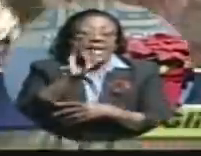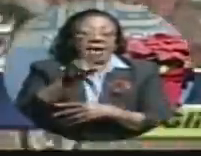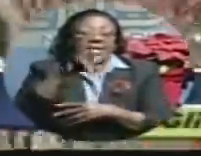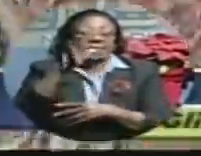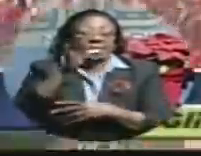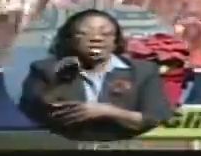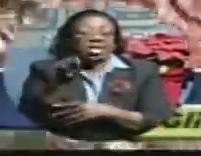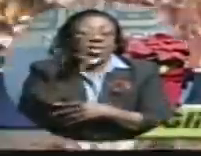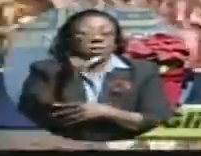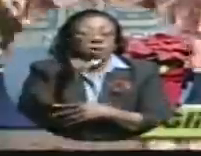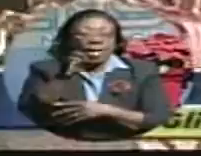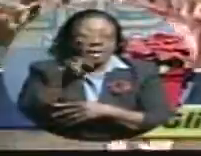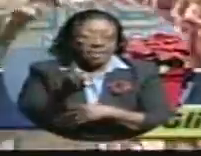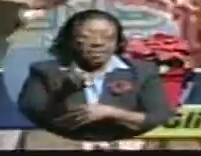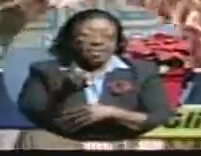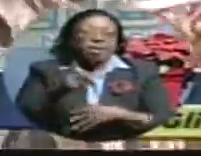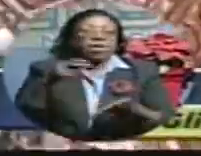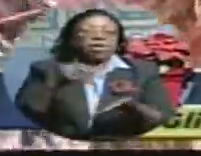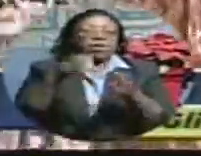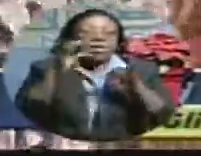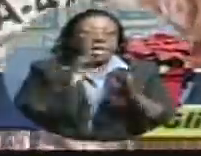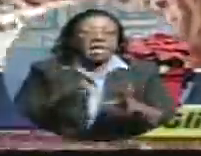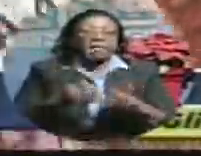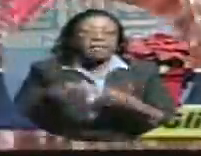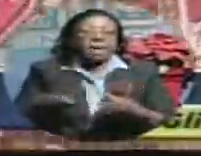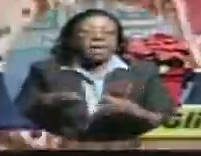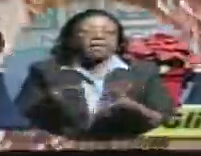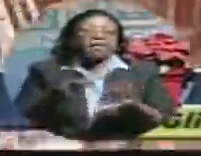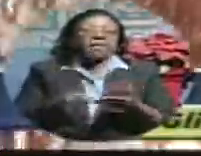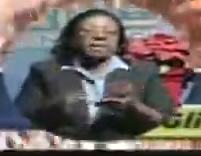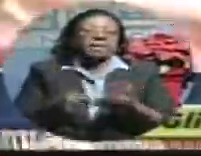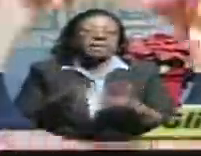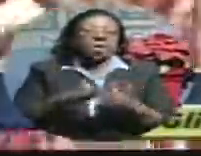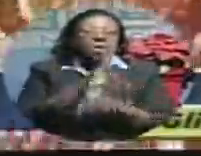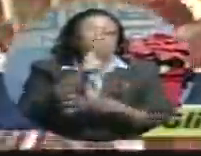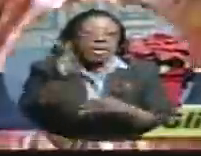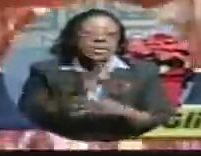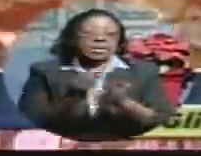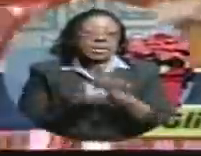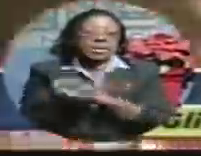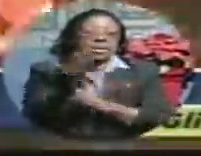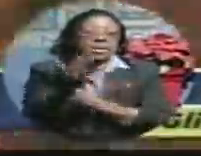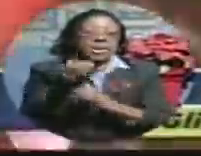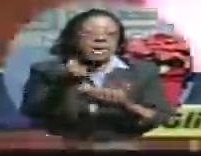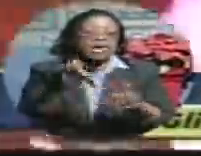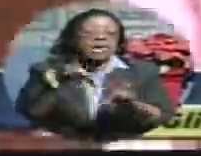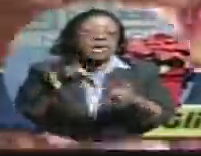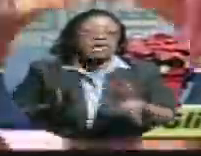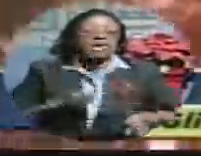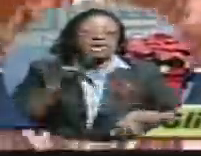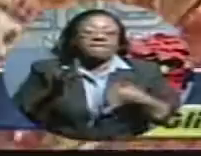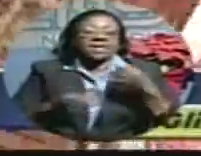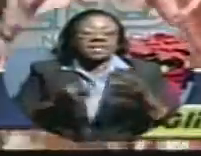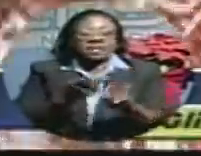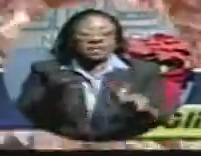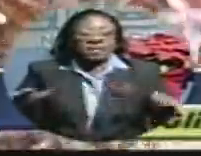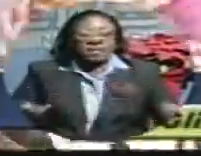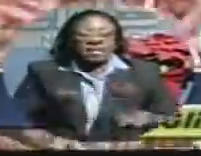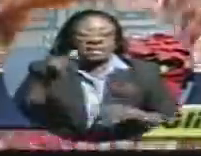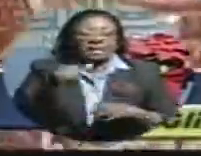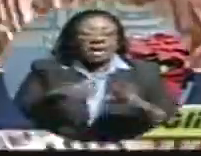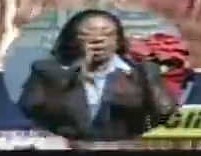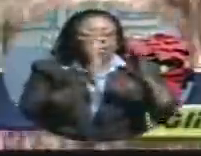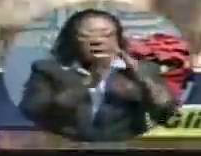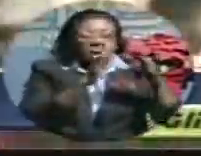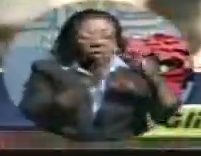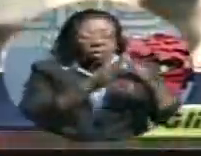tickets up to 12:01 on Wednesday morning when the parade is set to begin at Festival Place downtown Nassau. Now, once you